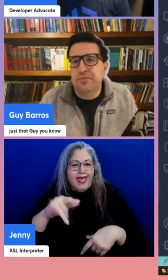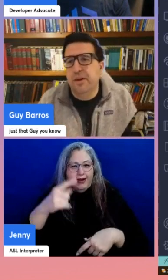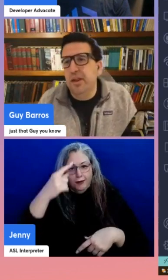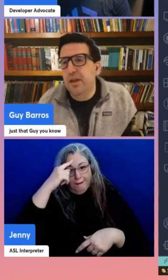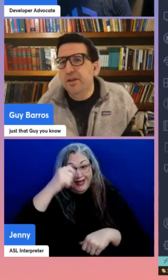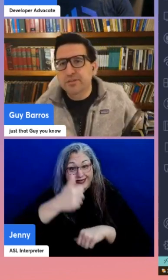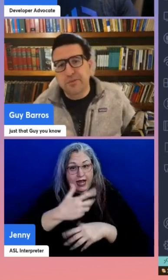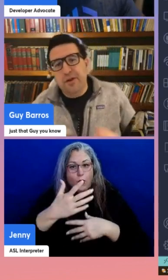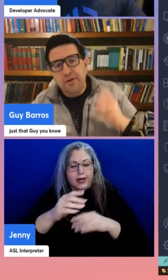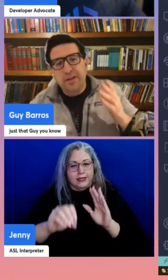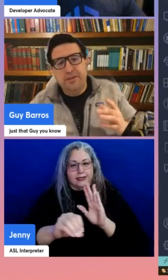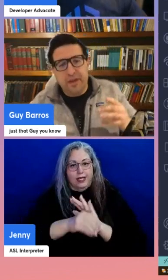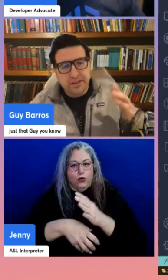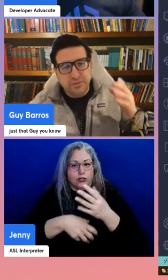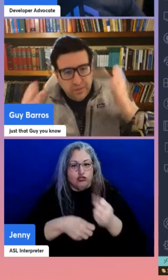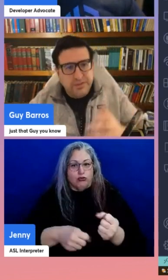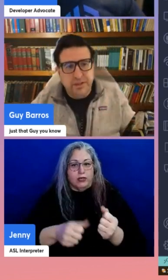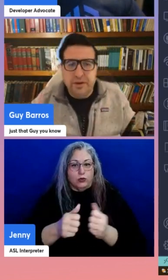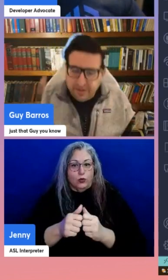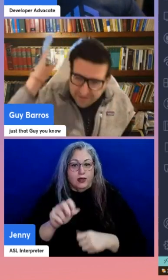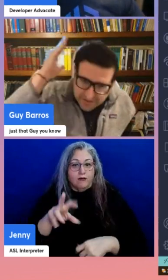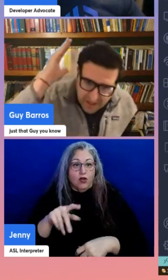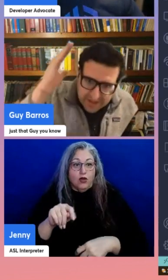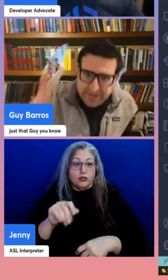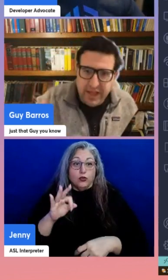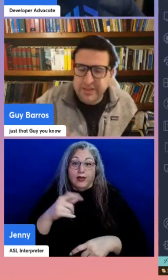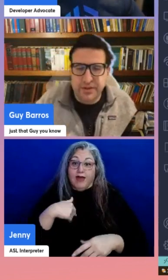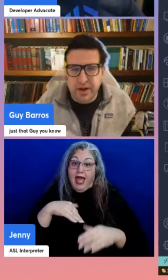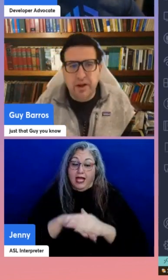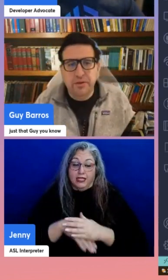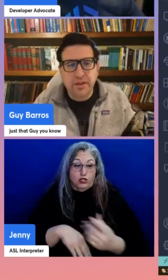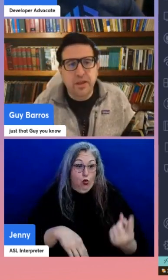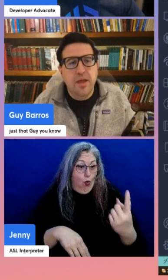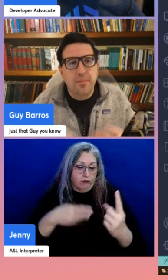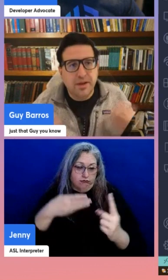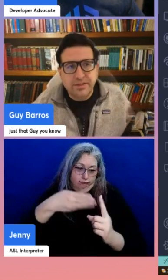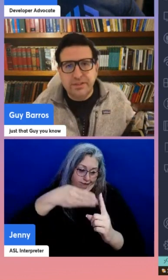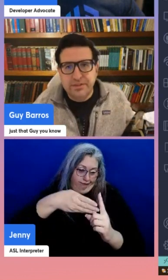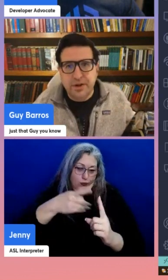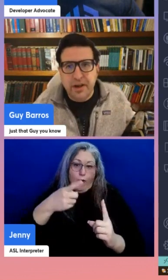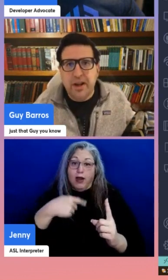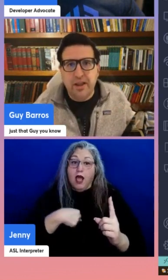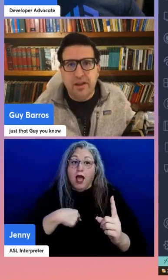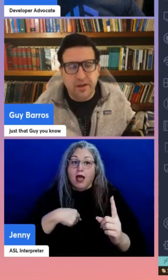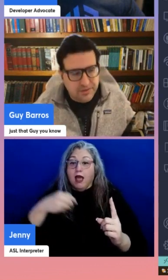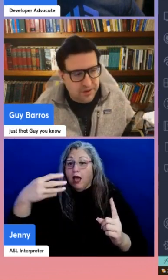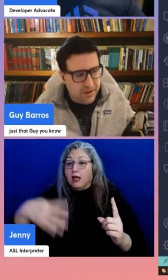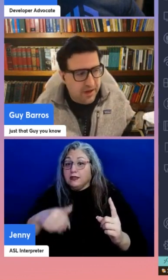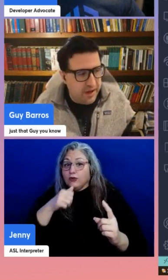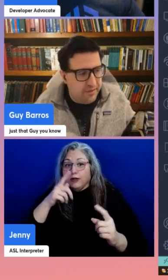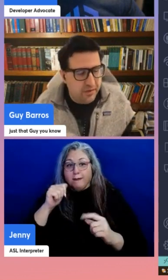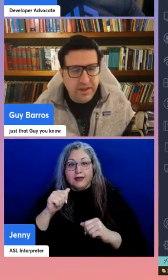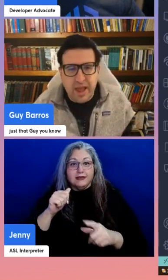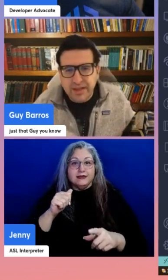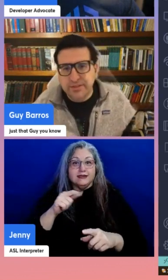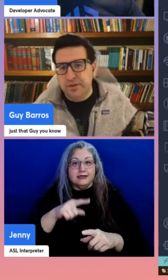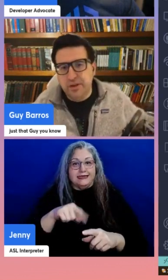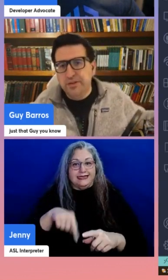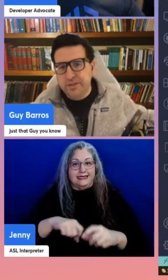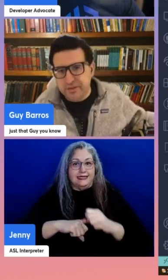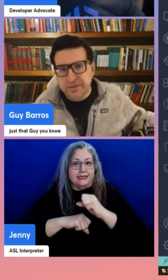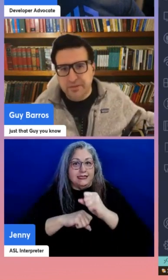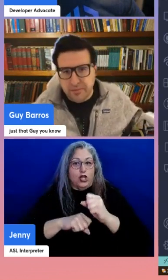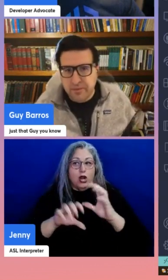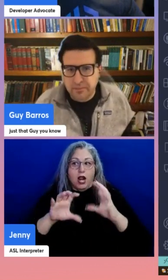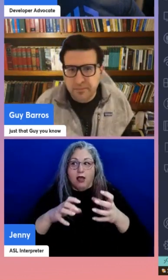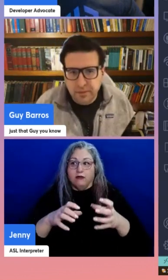Vault itself, right? So if I only need to access one secret, I'm just going to access that secret. I don't need, because it's a secure enclave, I don't need access to any